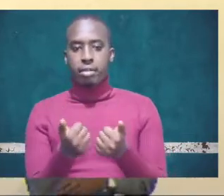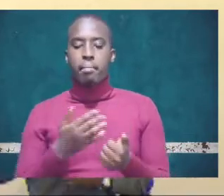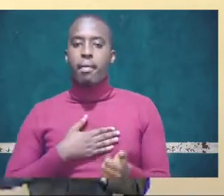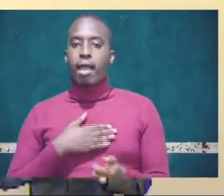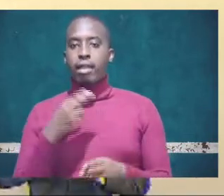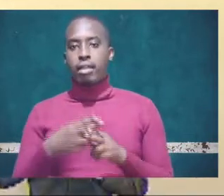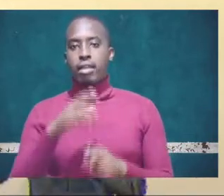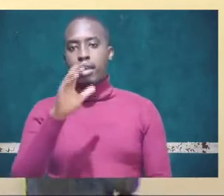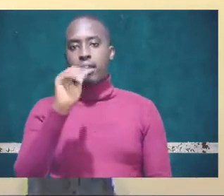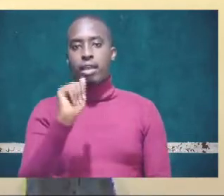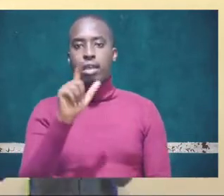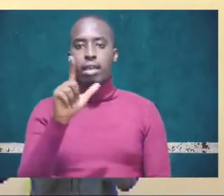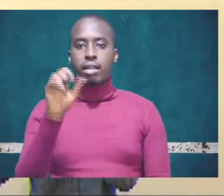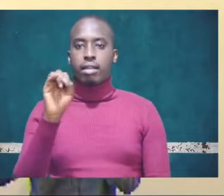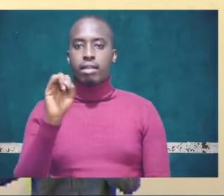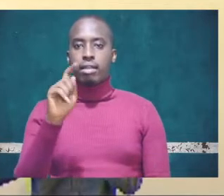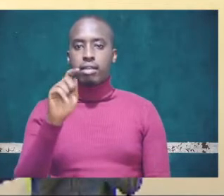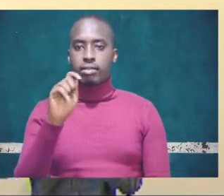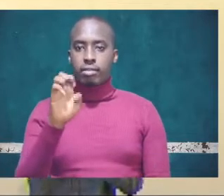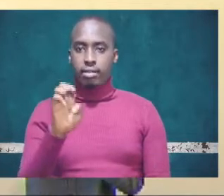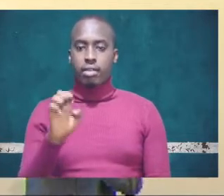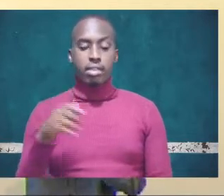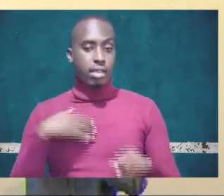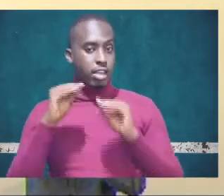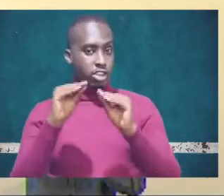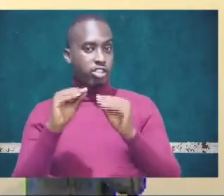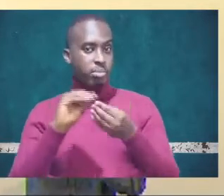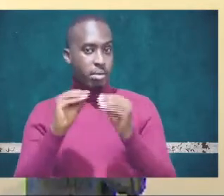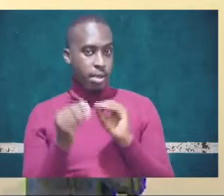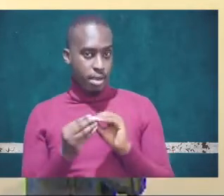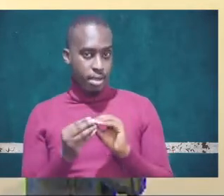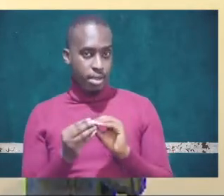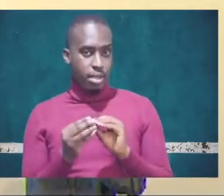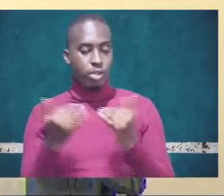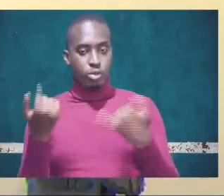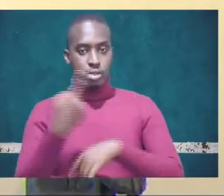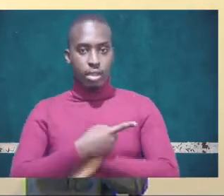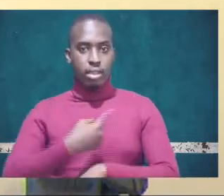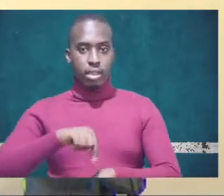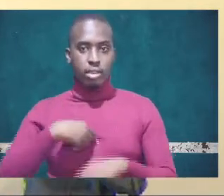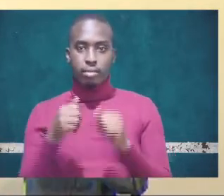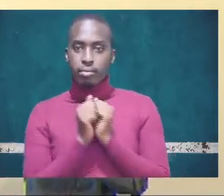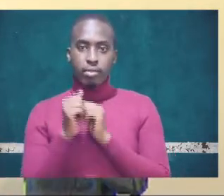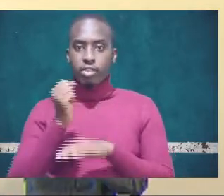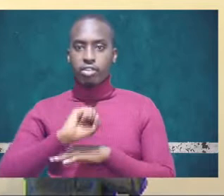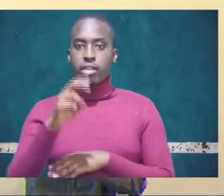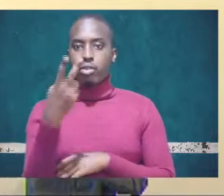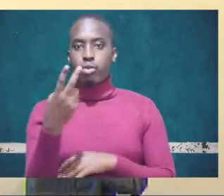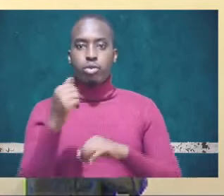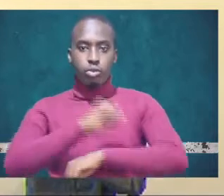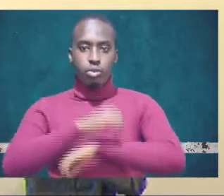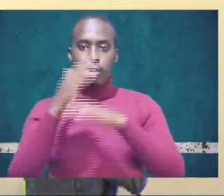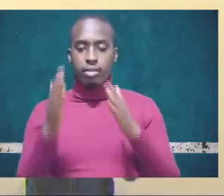is Callixte. I teach mathematics, and today I'm going to be together with the senior 2